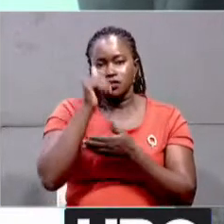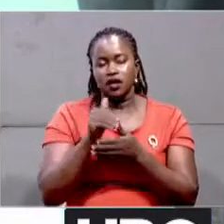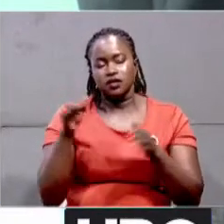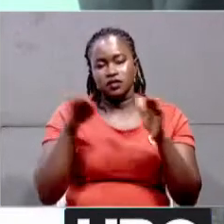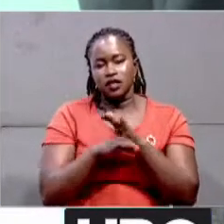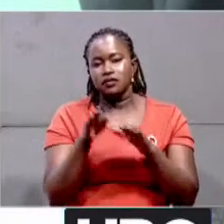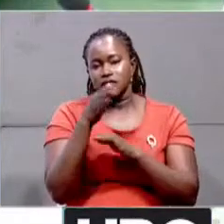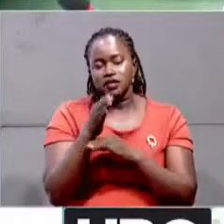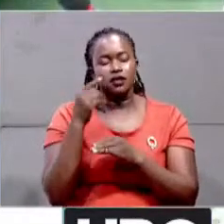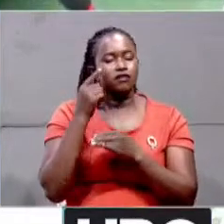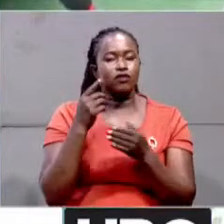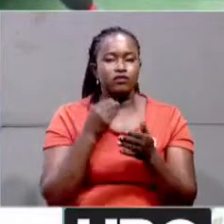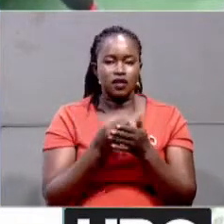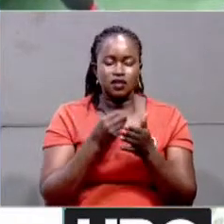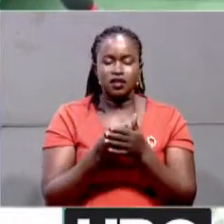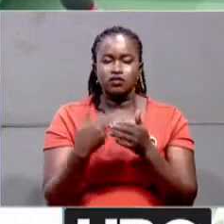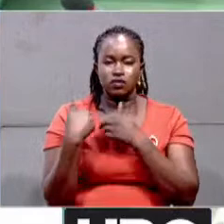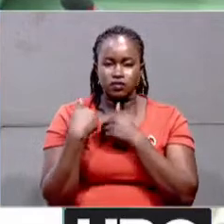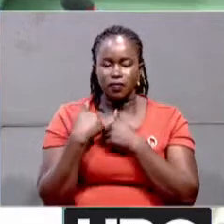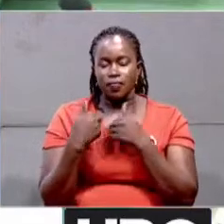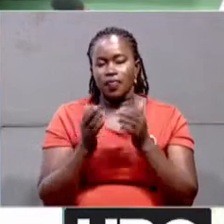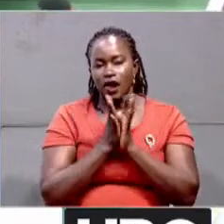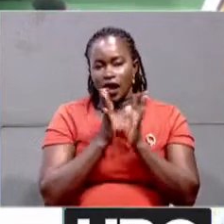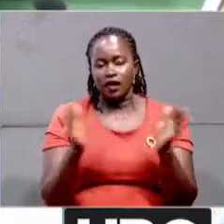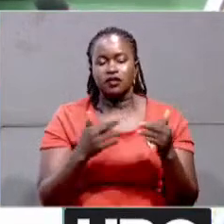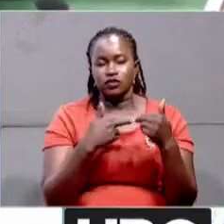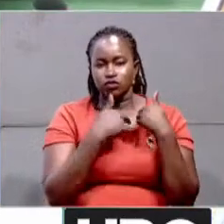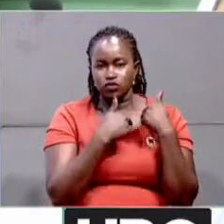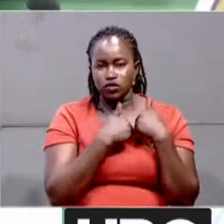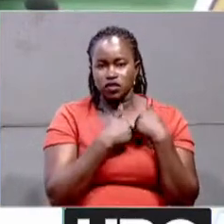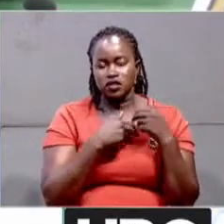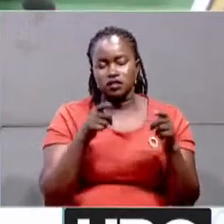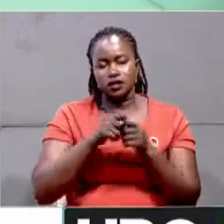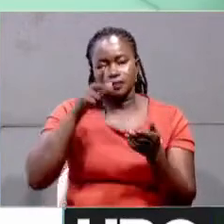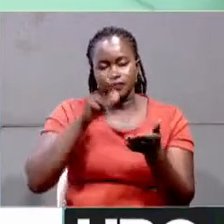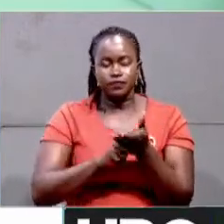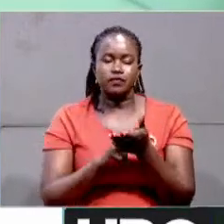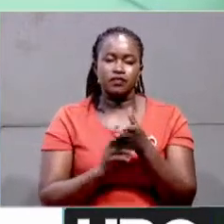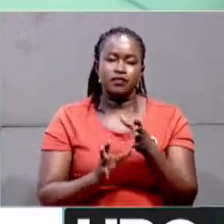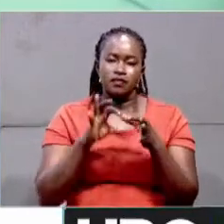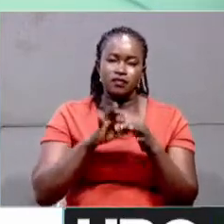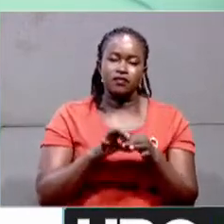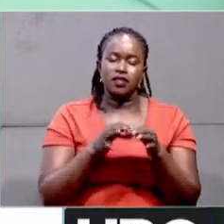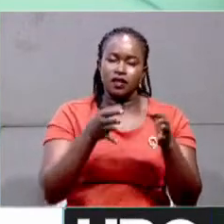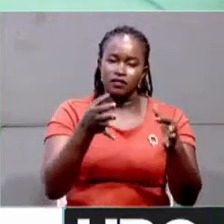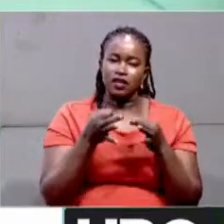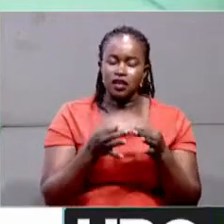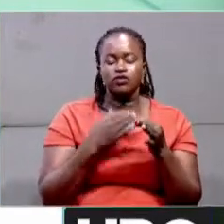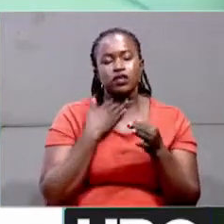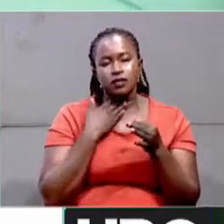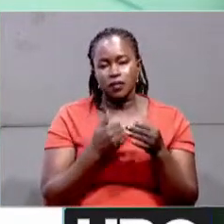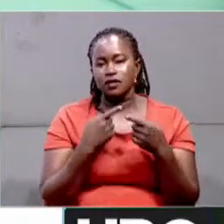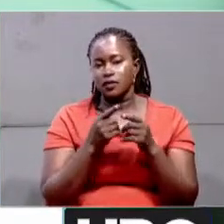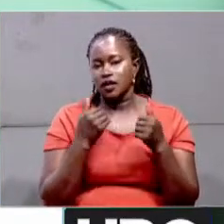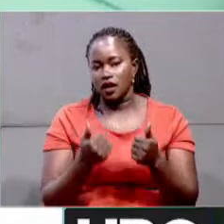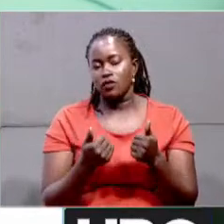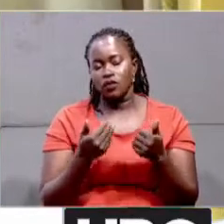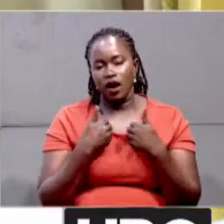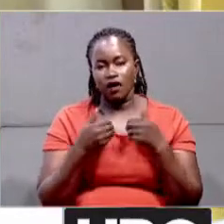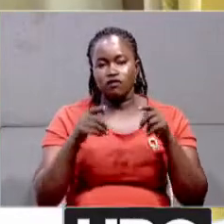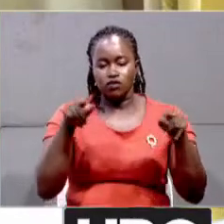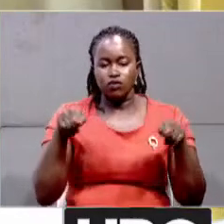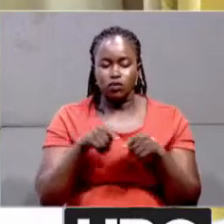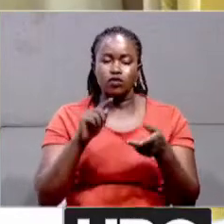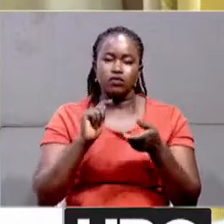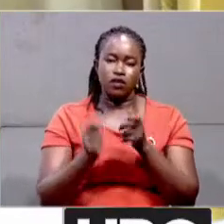for Finance in charge of general duties, Henry Musasizi, was adopted to suit the current financial demand, but has room for